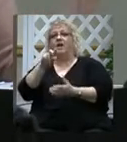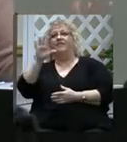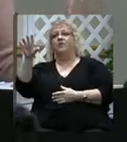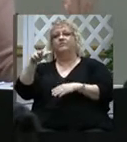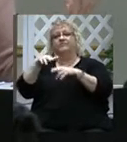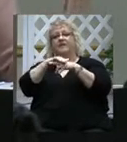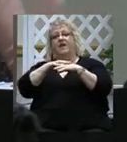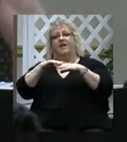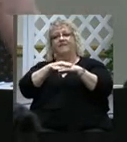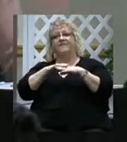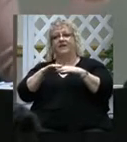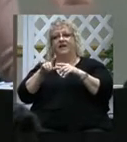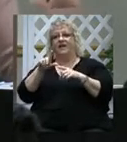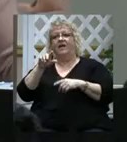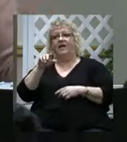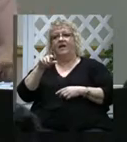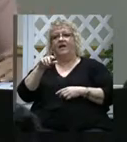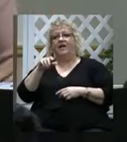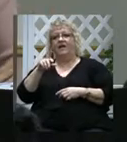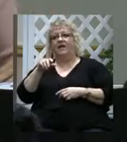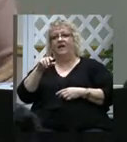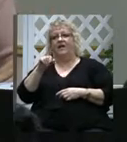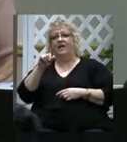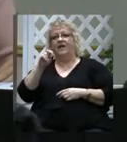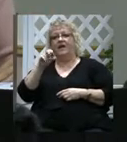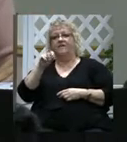language and the Navajo culture by including that there.